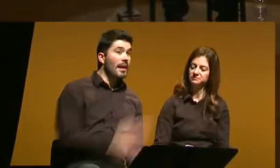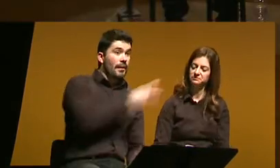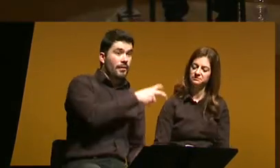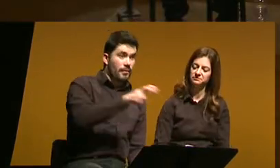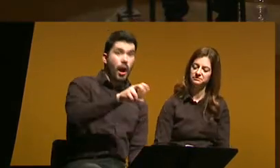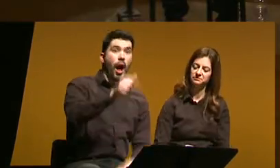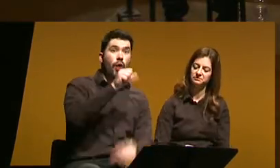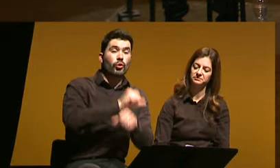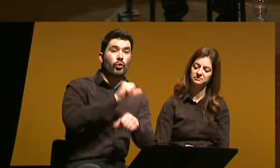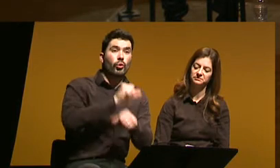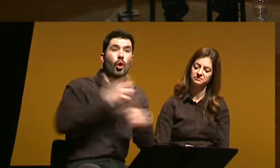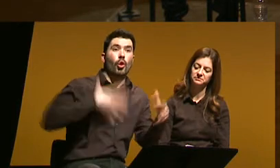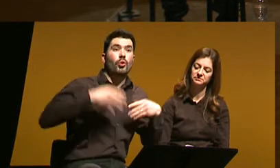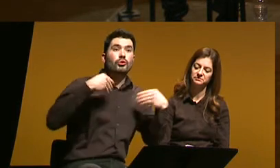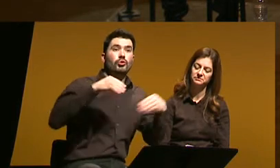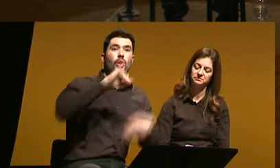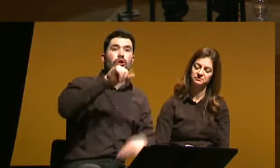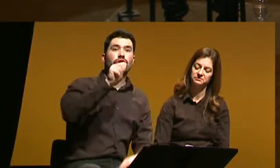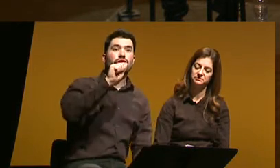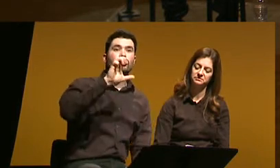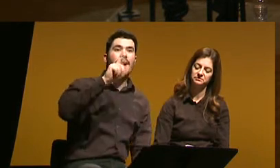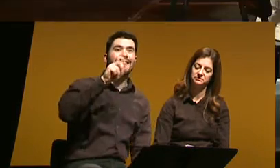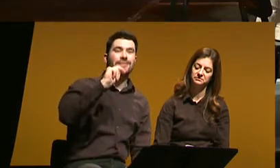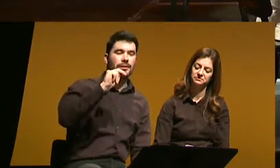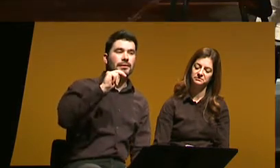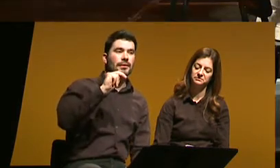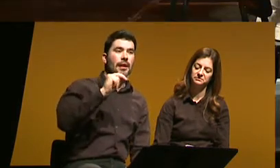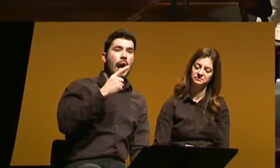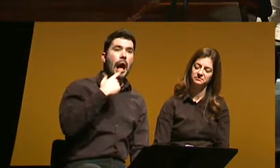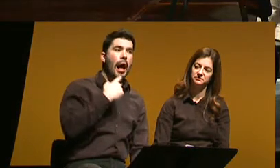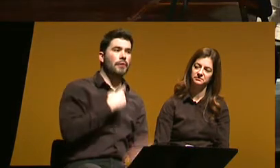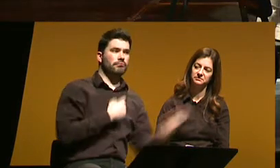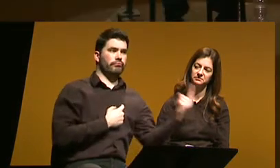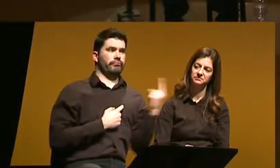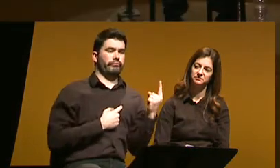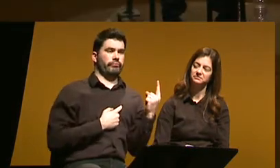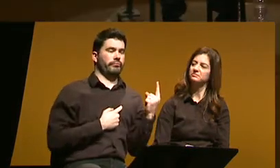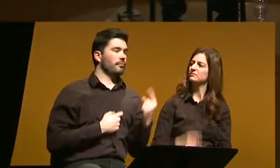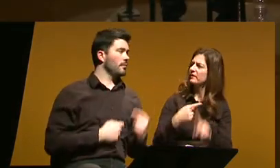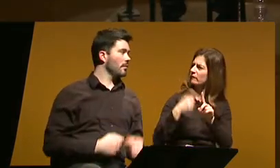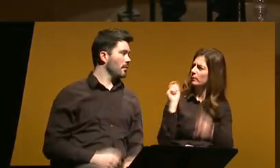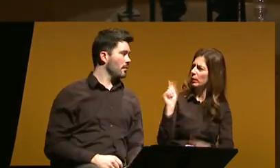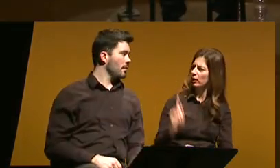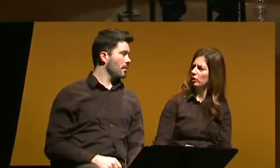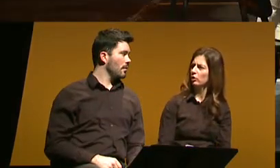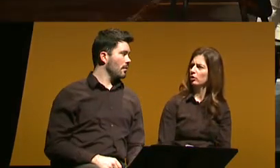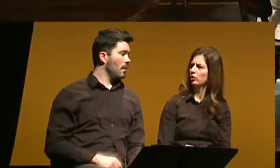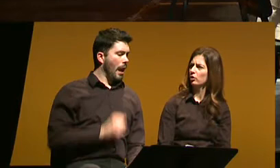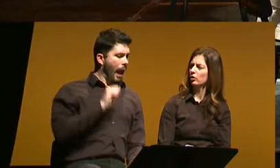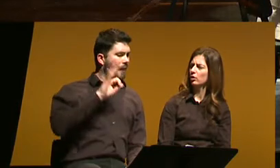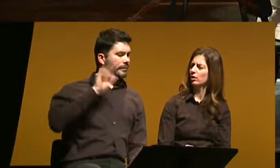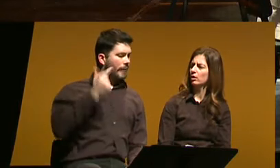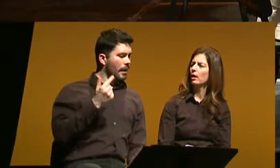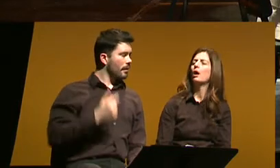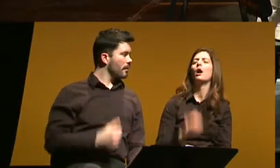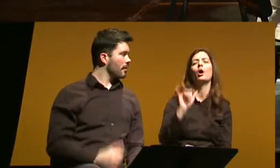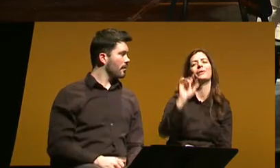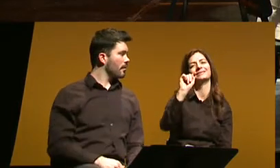in Jackson Heights. The owner asks, Where are you from? I'm from Afghanistan. Oh, the